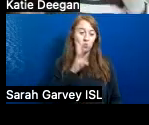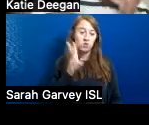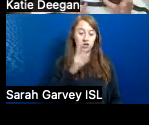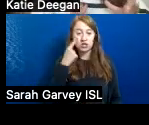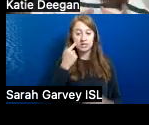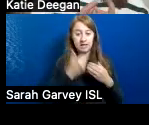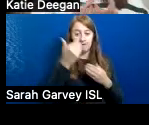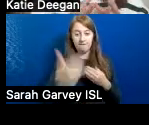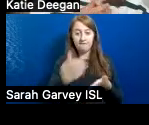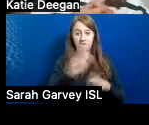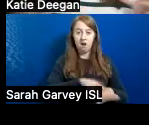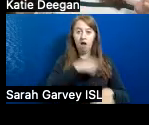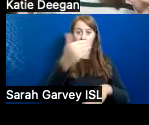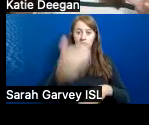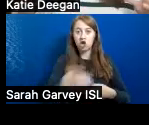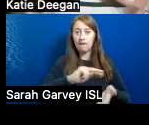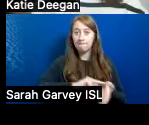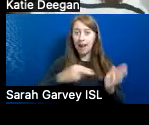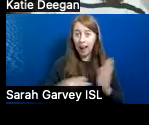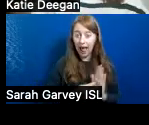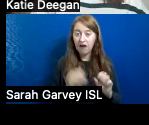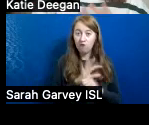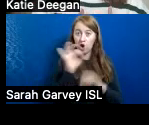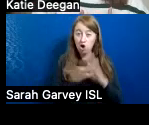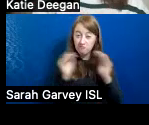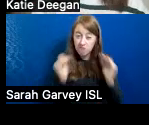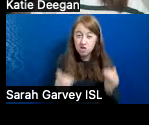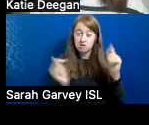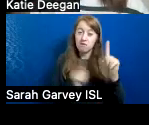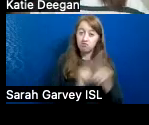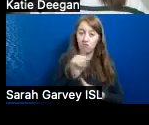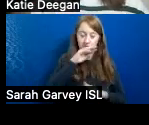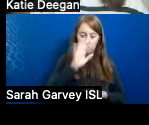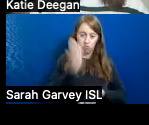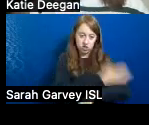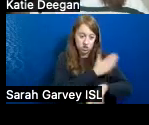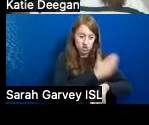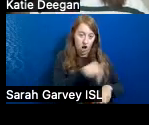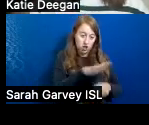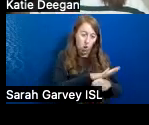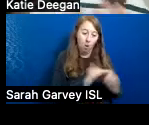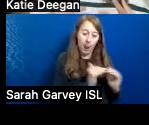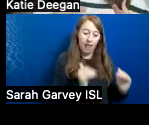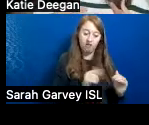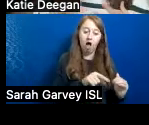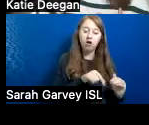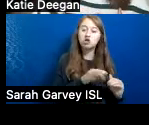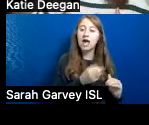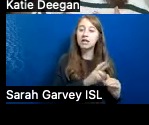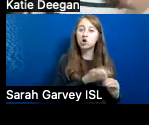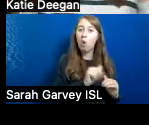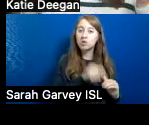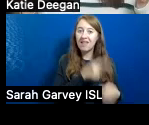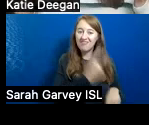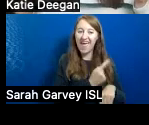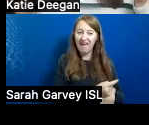democracy, we really need to start and create that really solid base. And gender quotas is one way to do that at local level. Step 2 is the